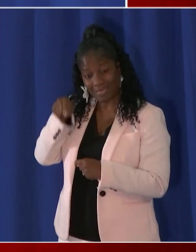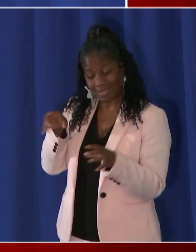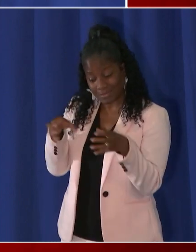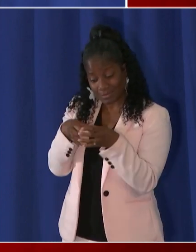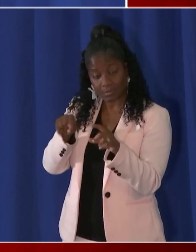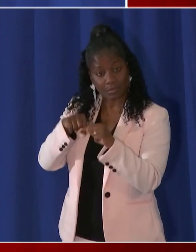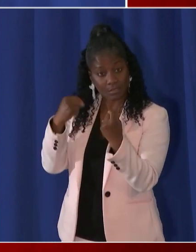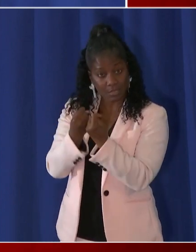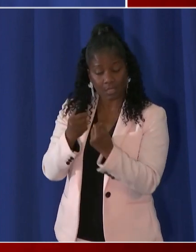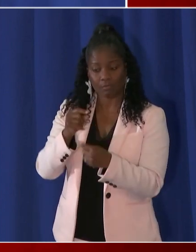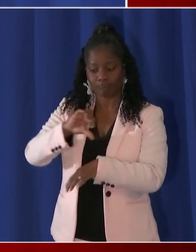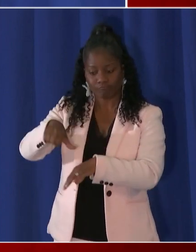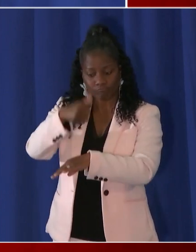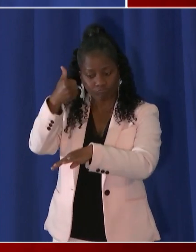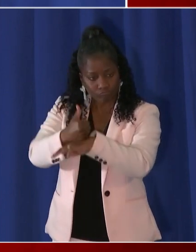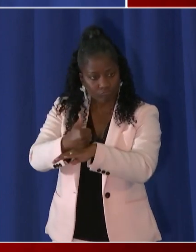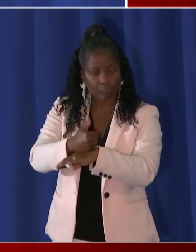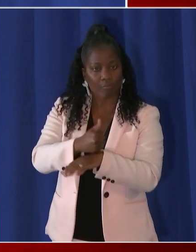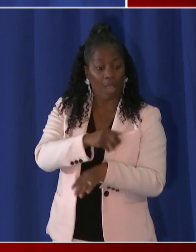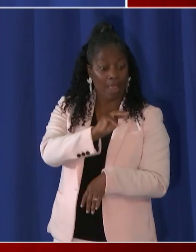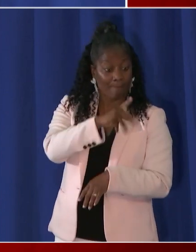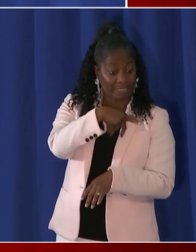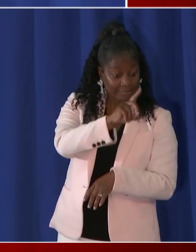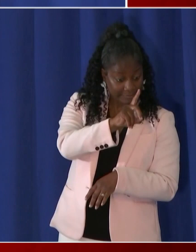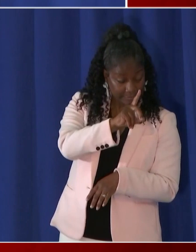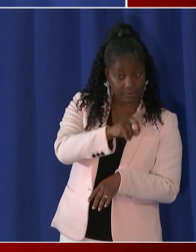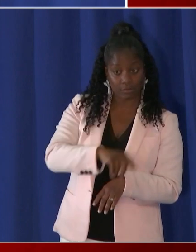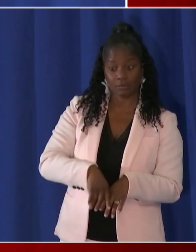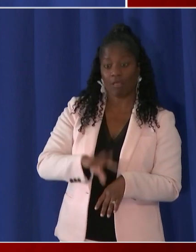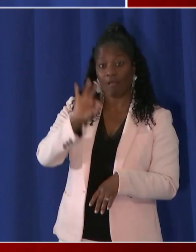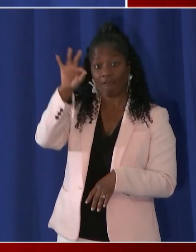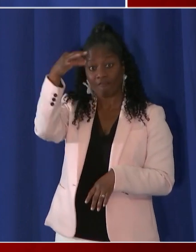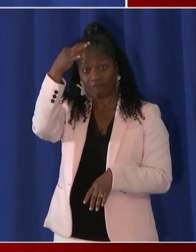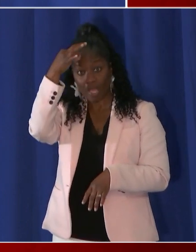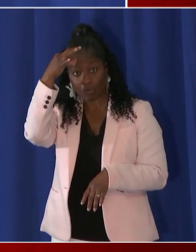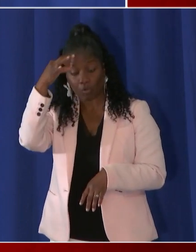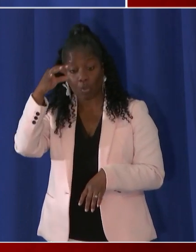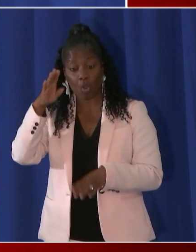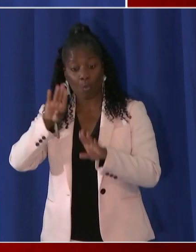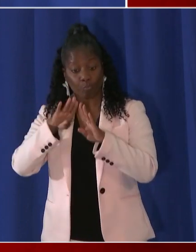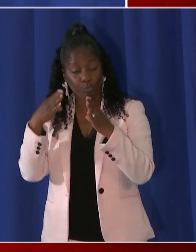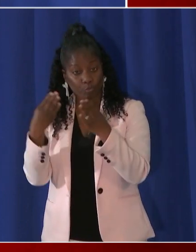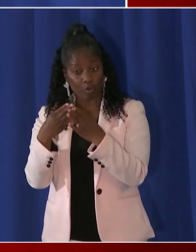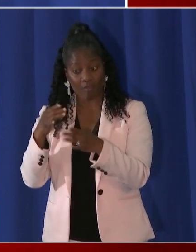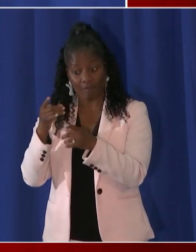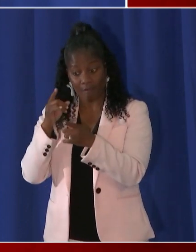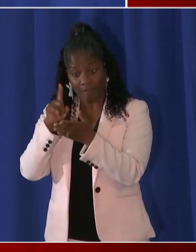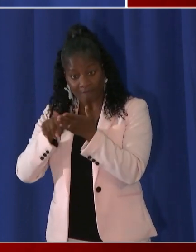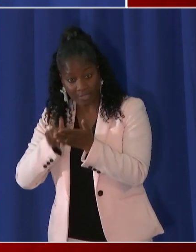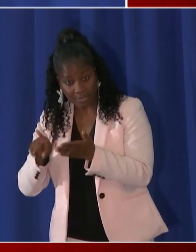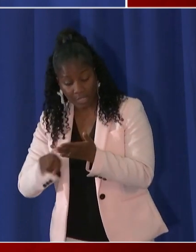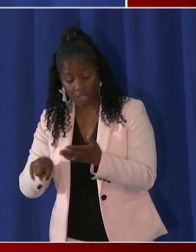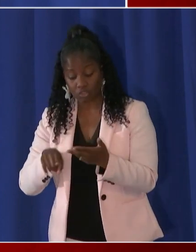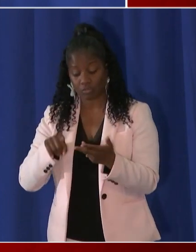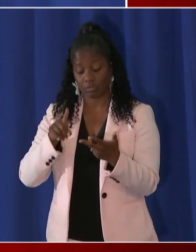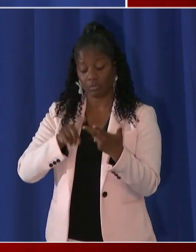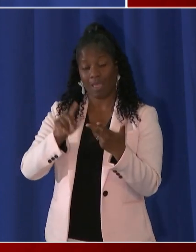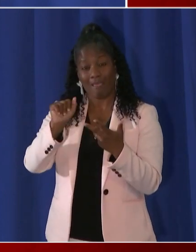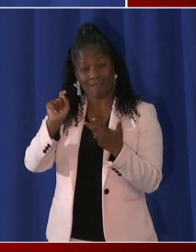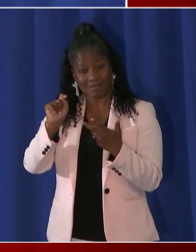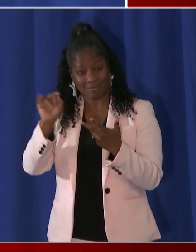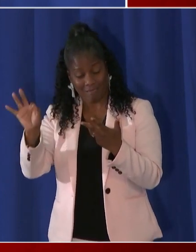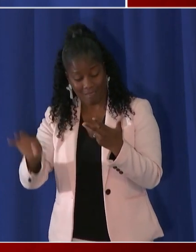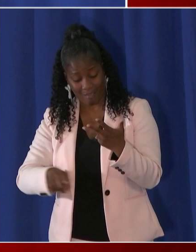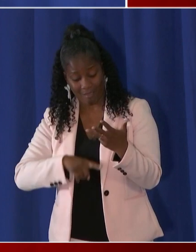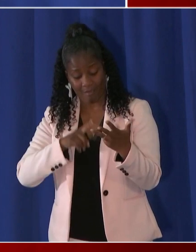team established between MPD, the Federal Bureau of Investigation, the Bureau of Alcohol, Tobacco, and